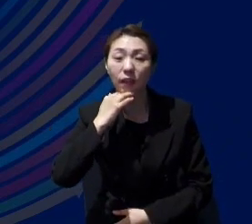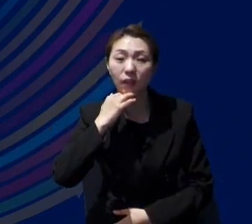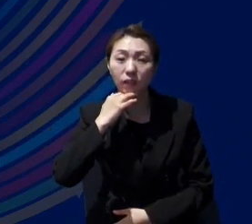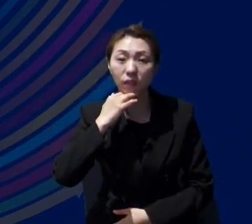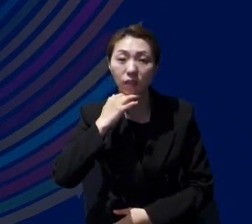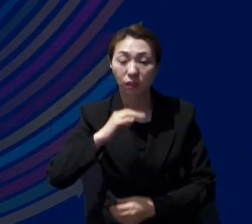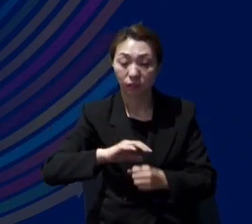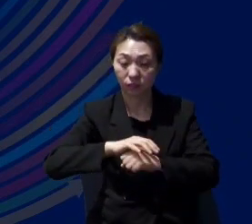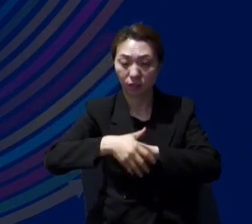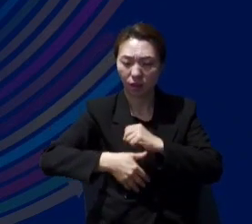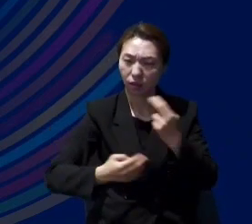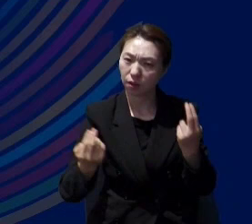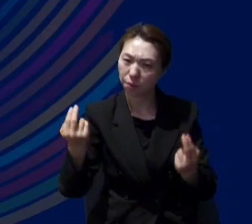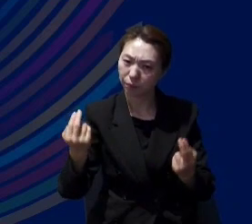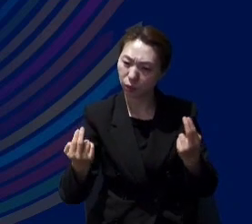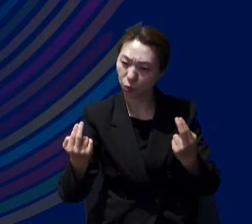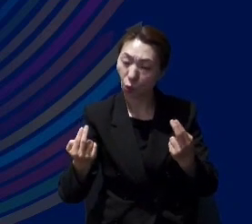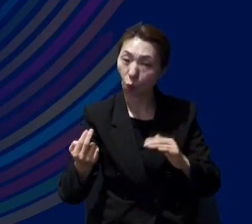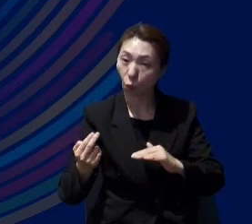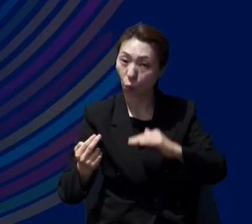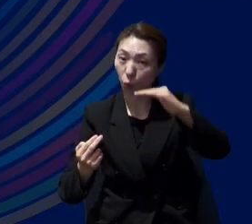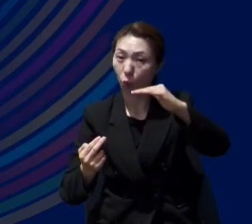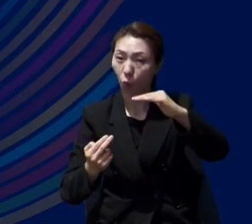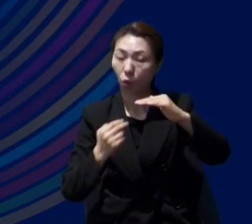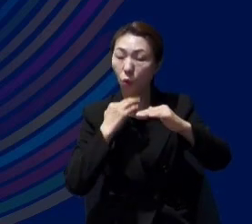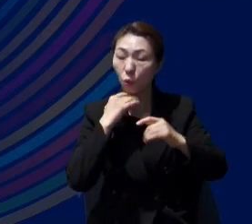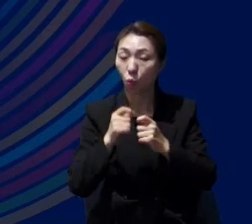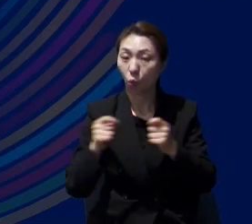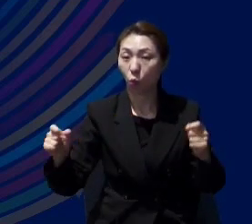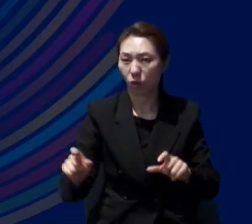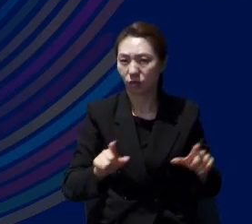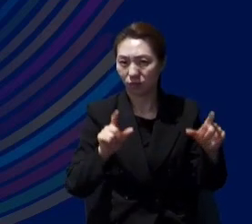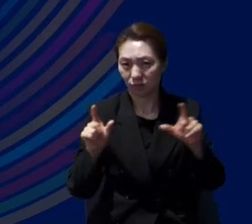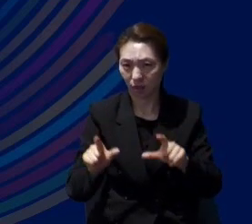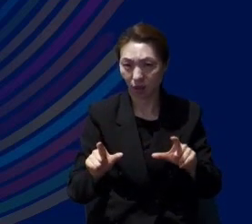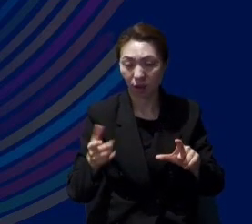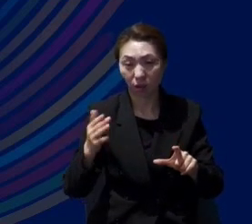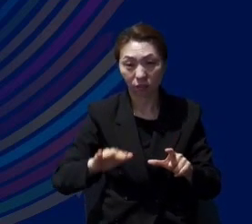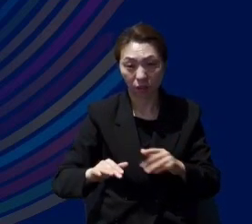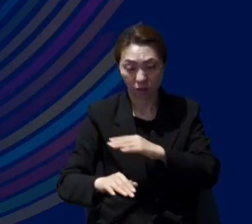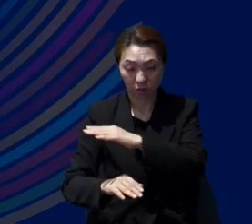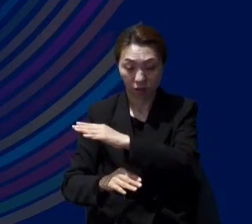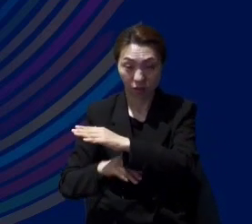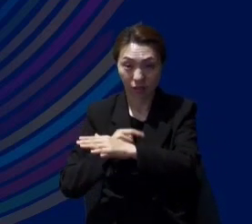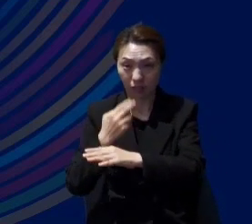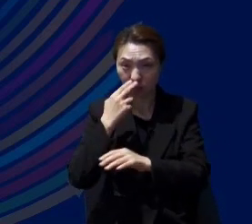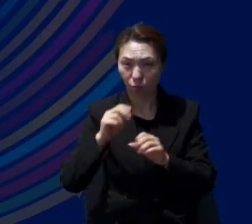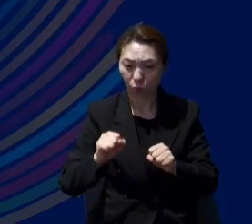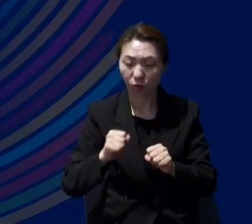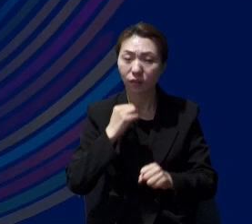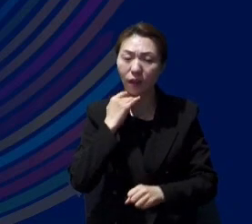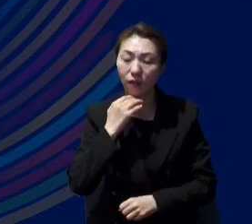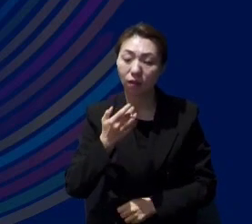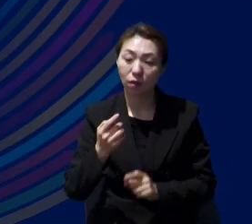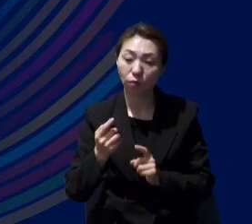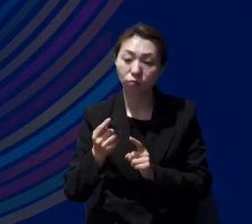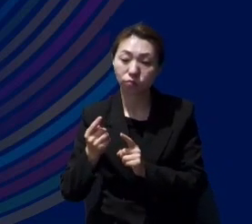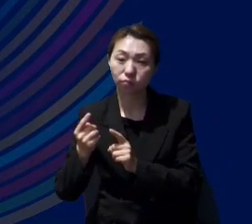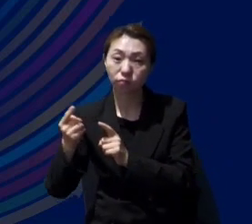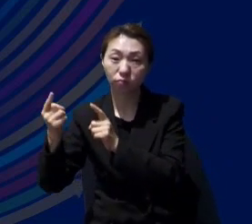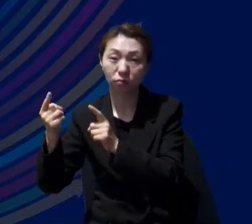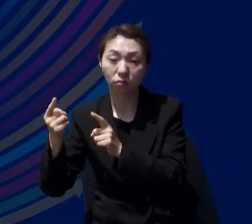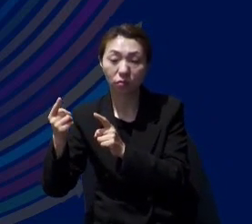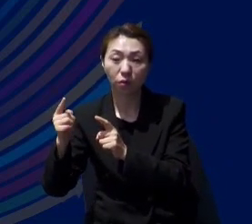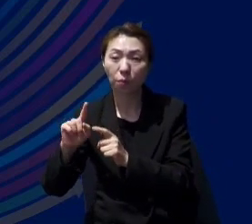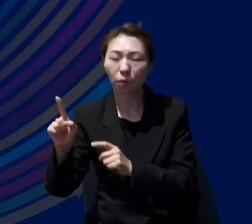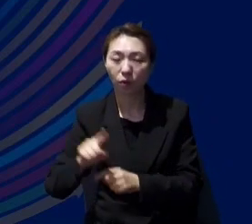the US has been extremely lackluster for a few decades now. And you got to keep in mind too that this is before COVID. Things obviously got worse in